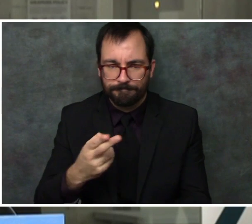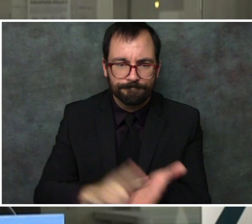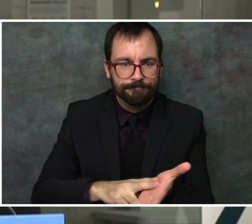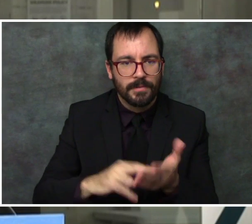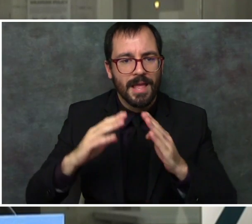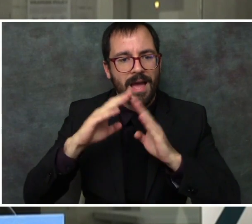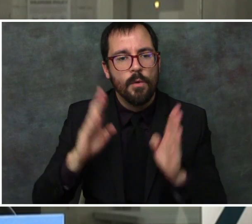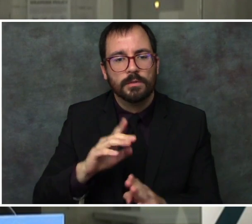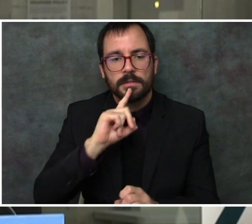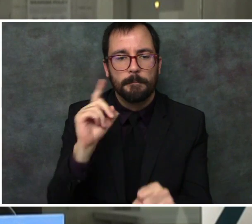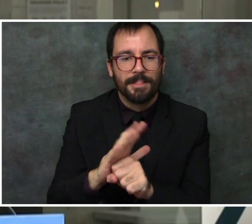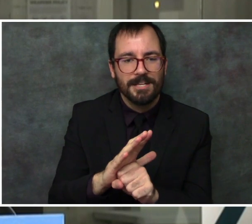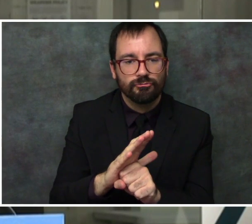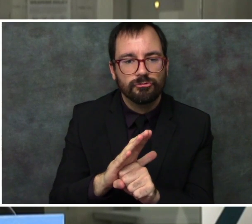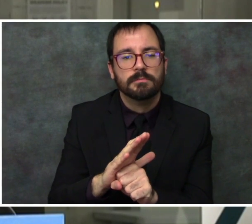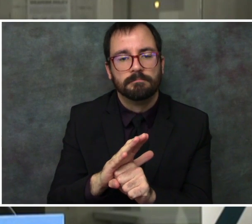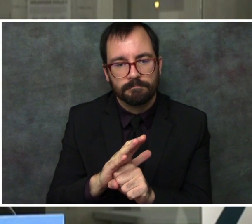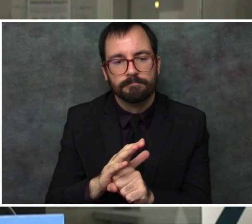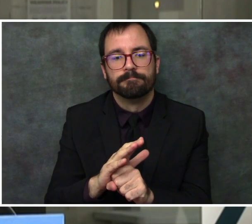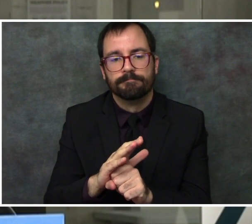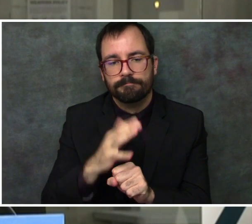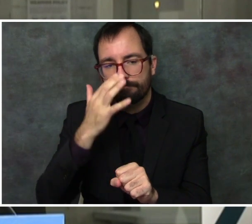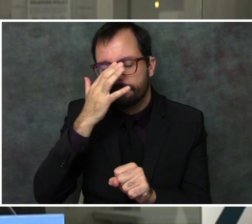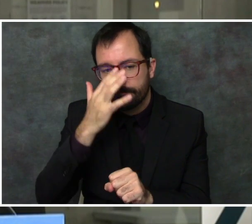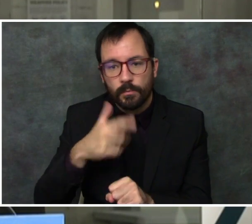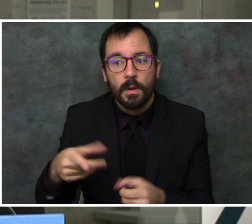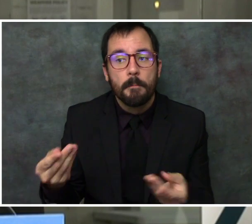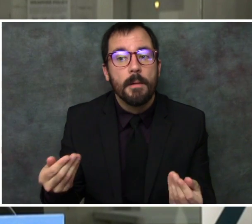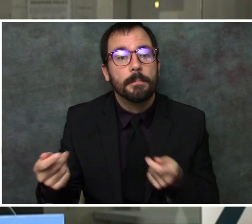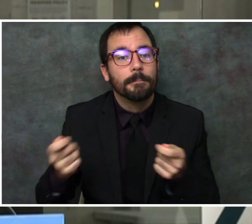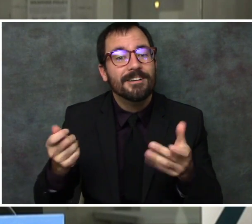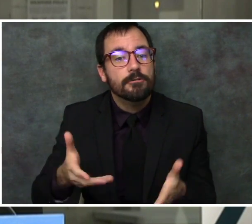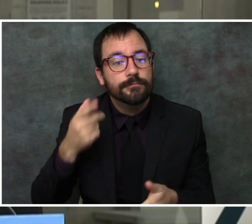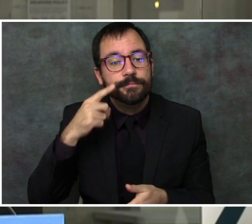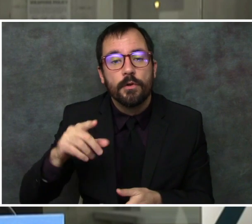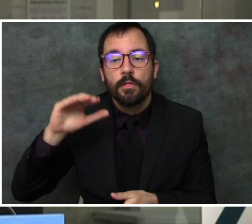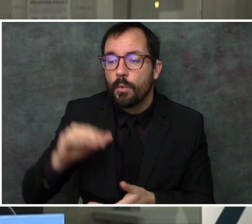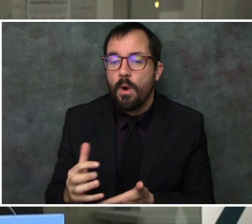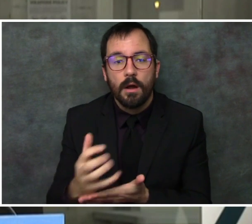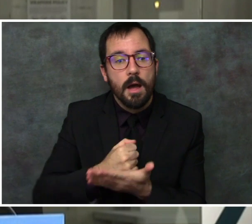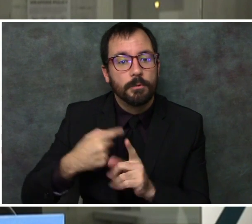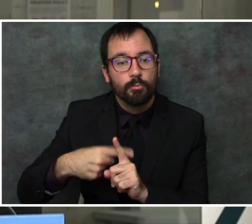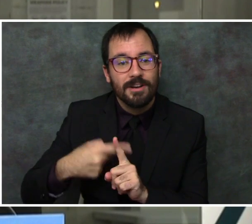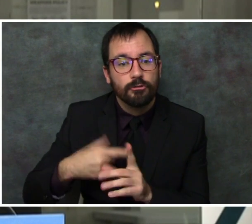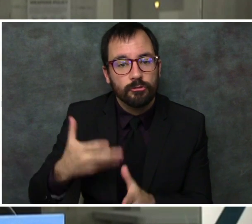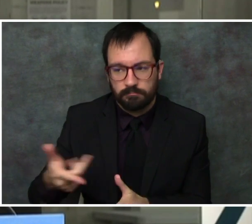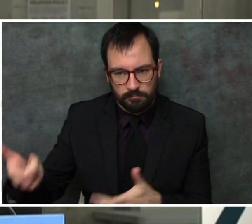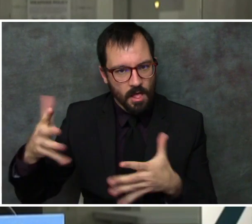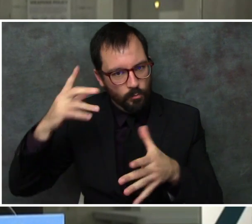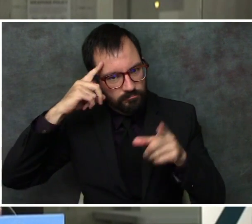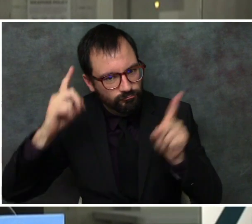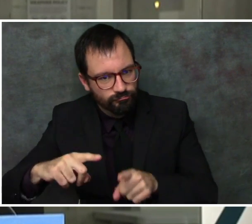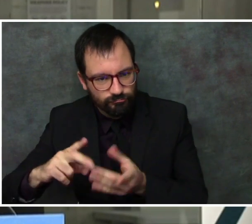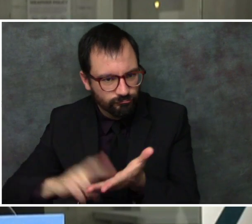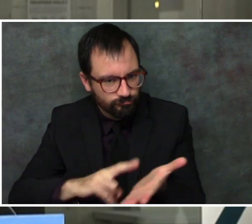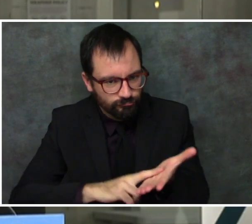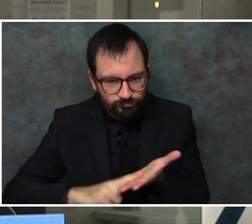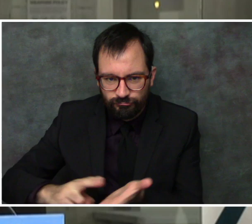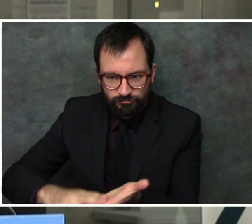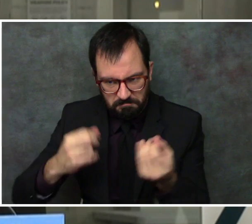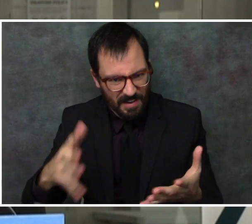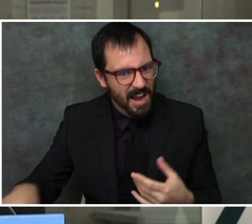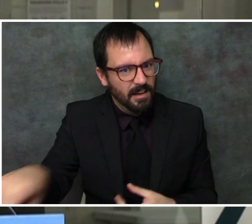who provide housing to low-income renters and have agreed to sign our pledge. So we're asking everyone to continue. We're going to continue to work together, and I'll have much